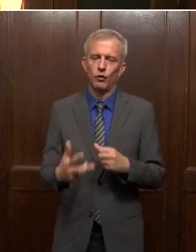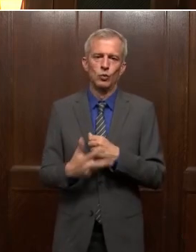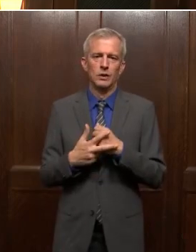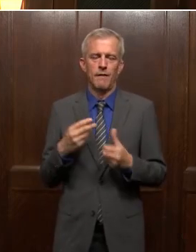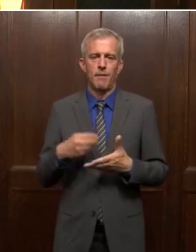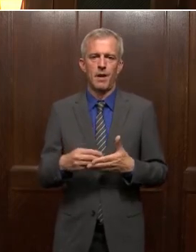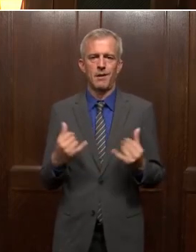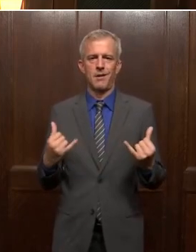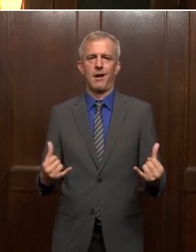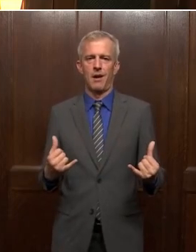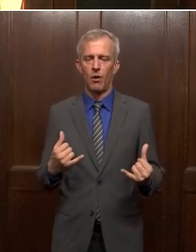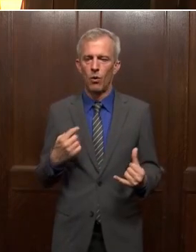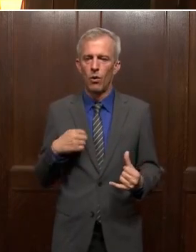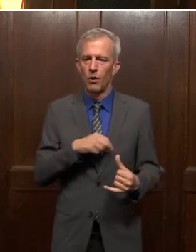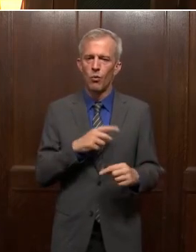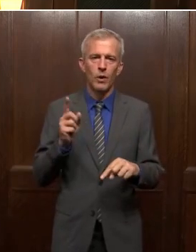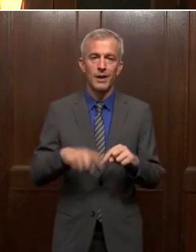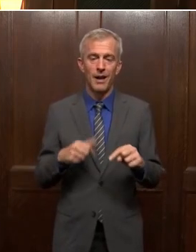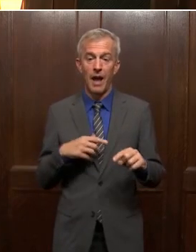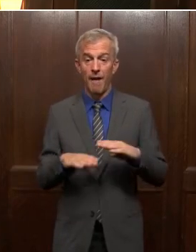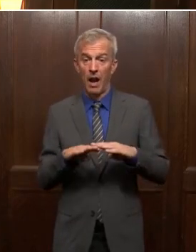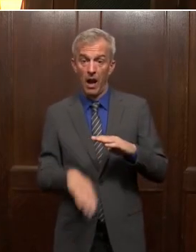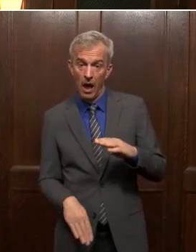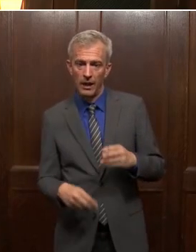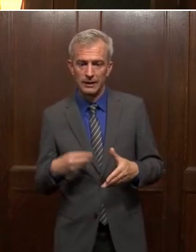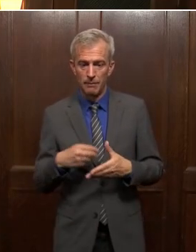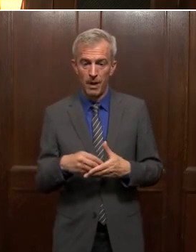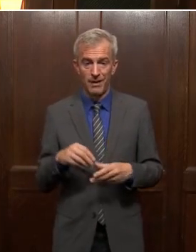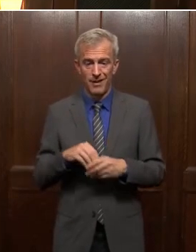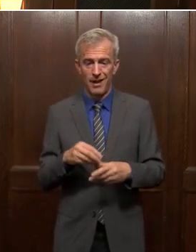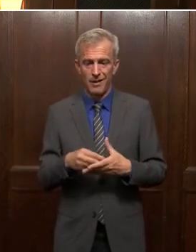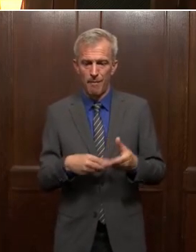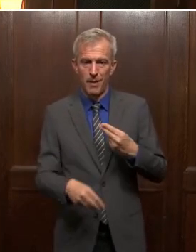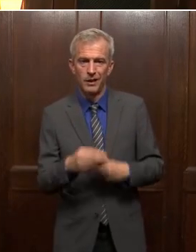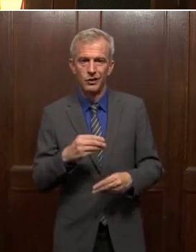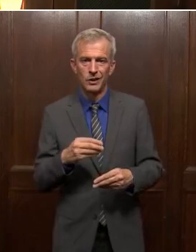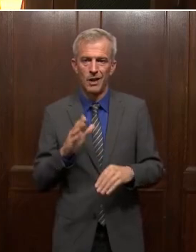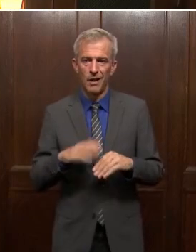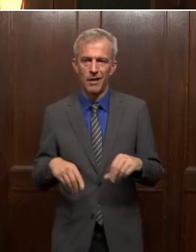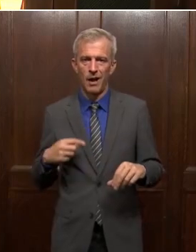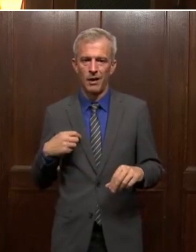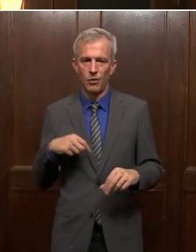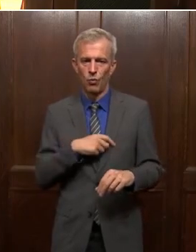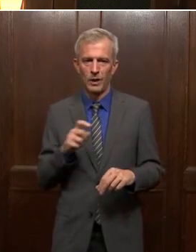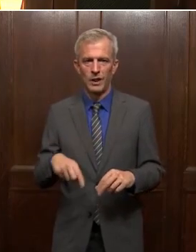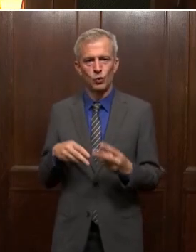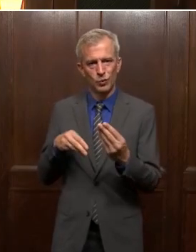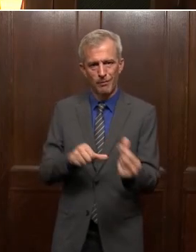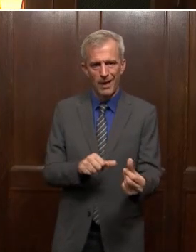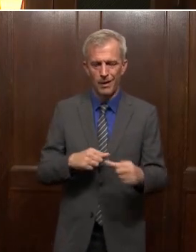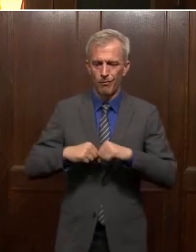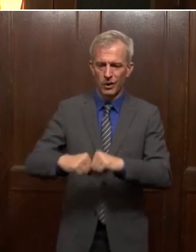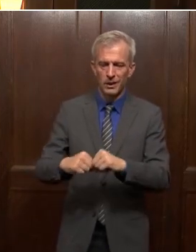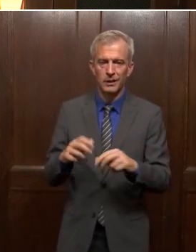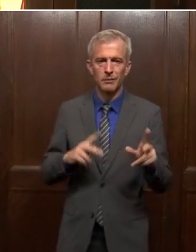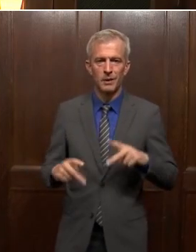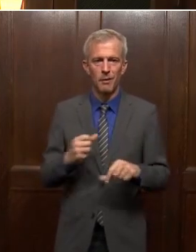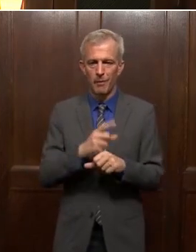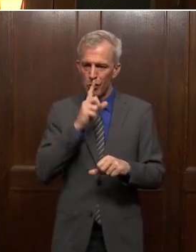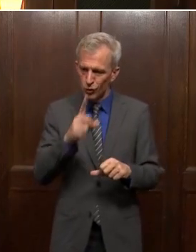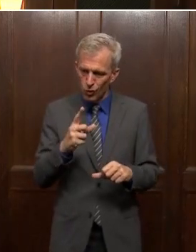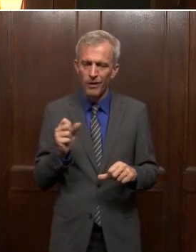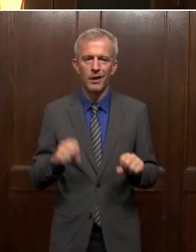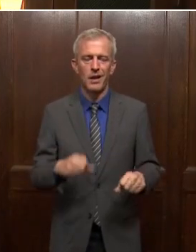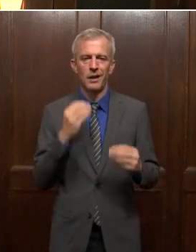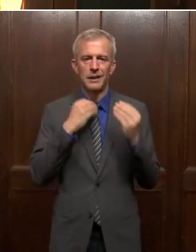can't have less money in our budget than we need to spend on protecting people, on ensuring that they're fed, on